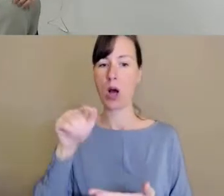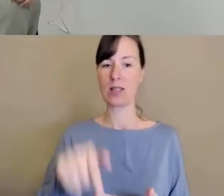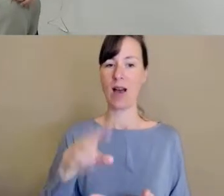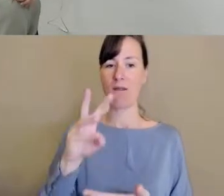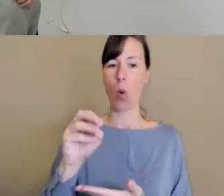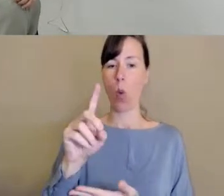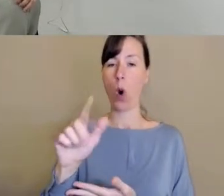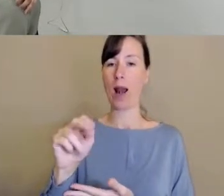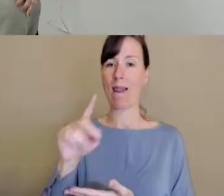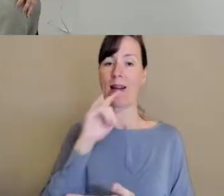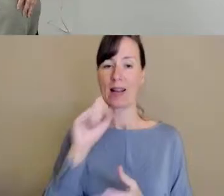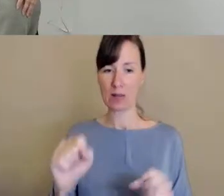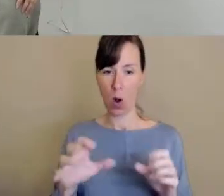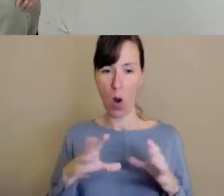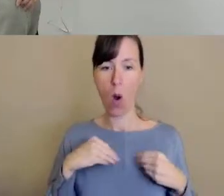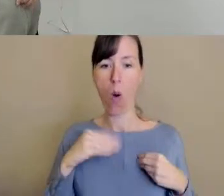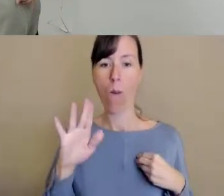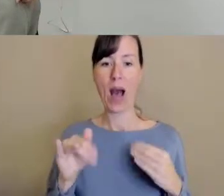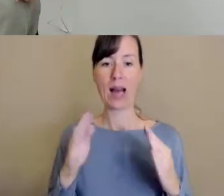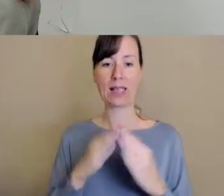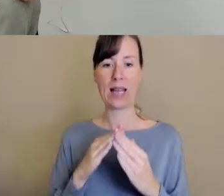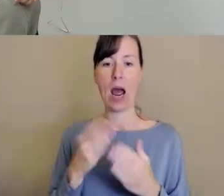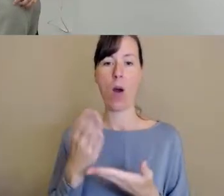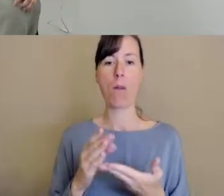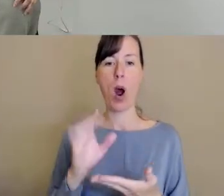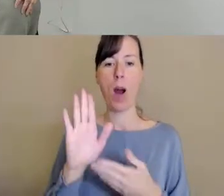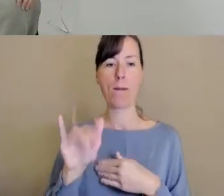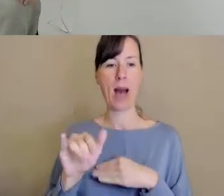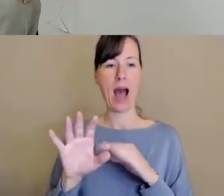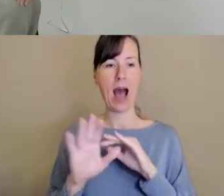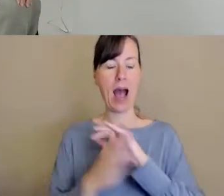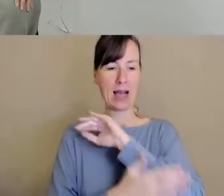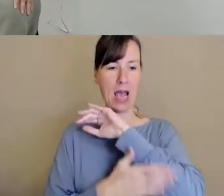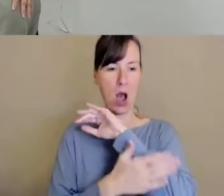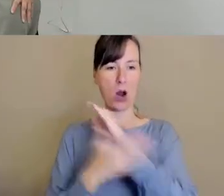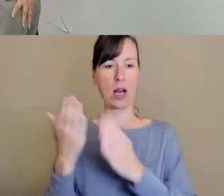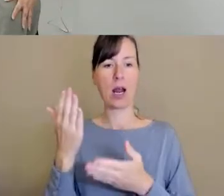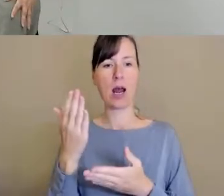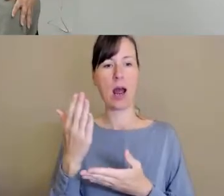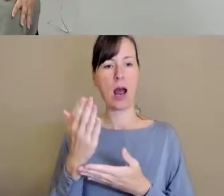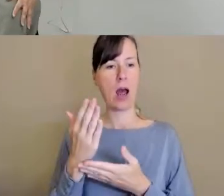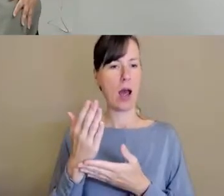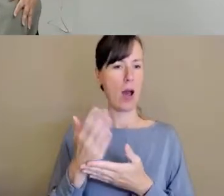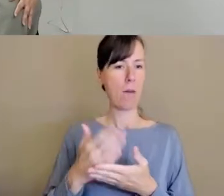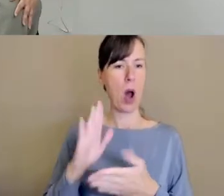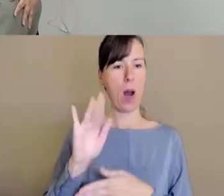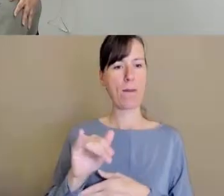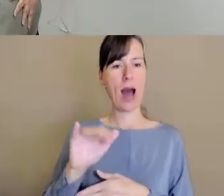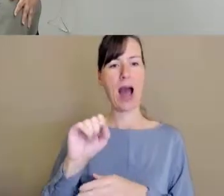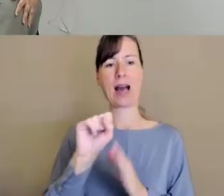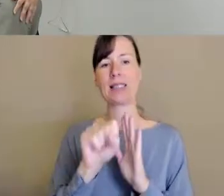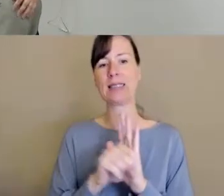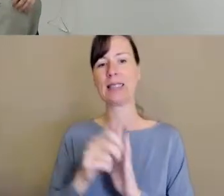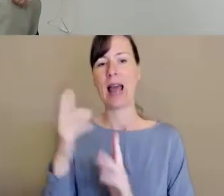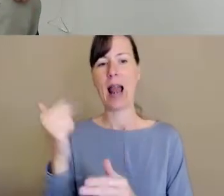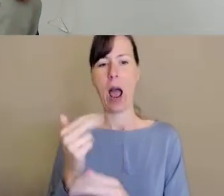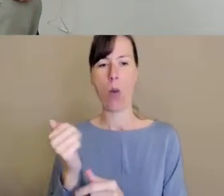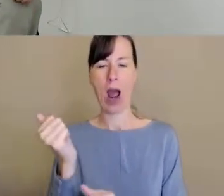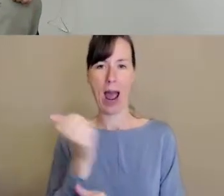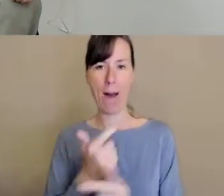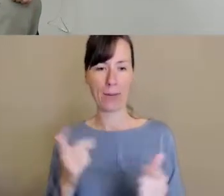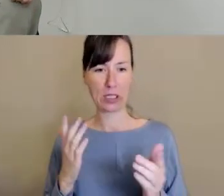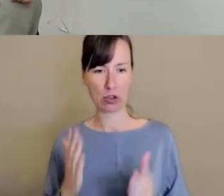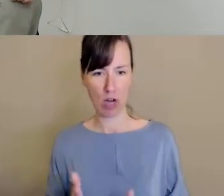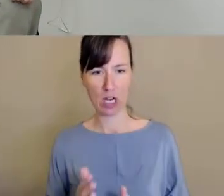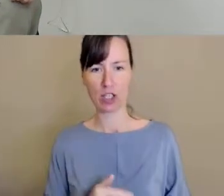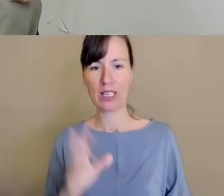this natural area from inappropriate development became town policy with the 2017 campaign to save